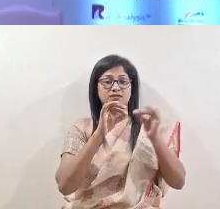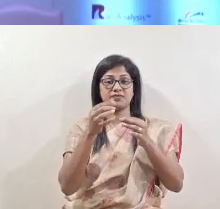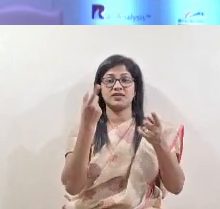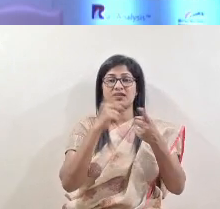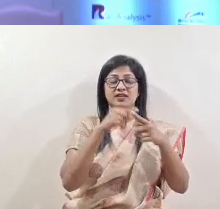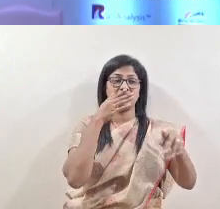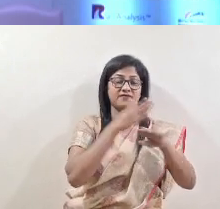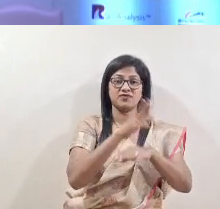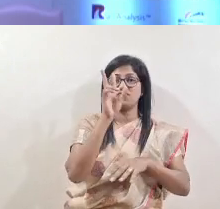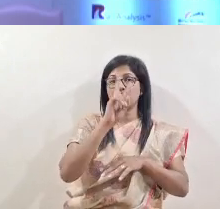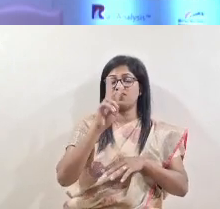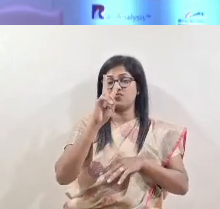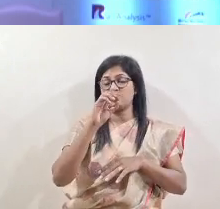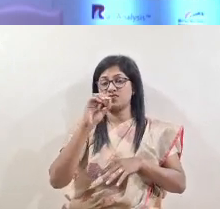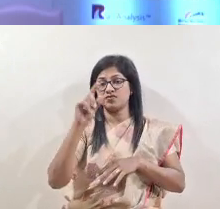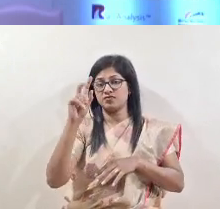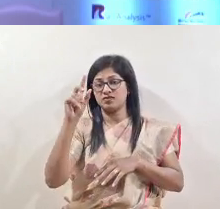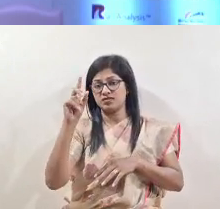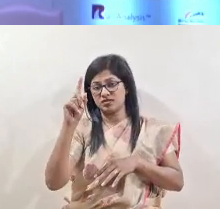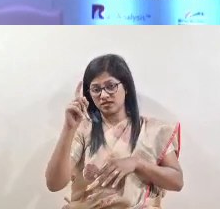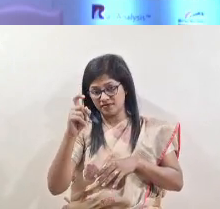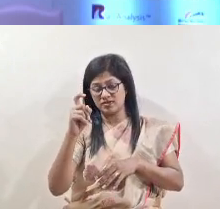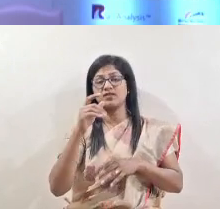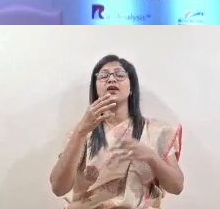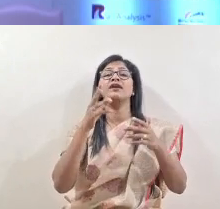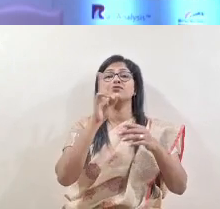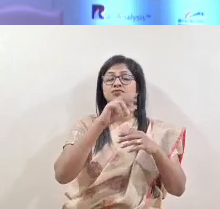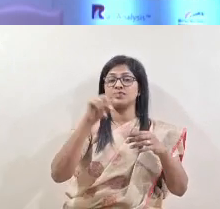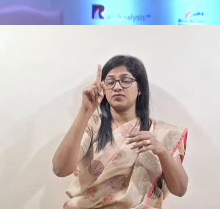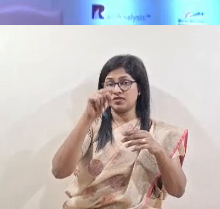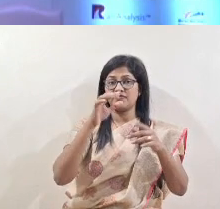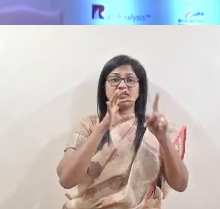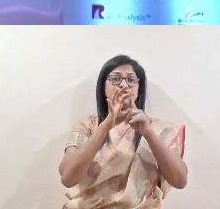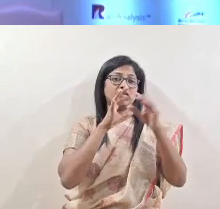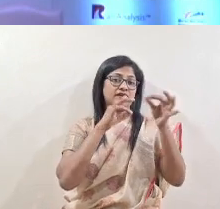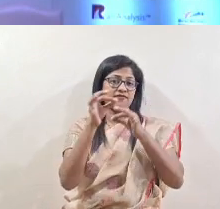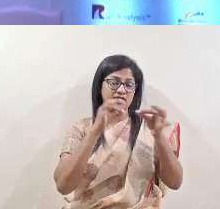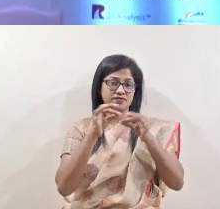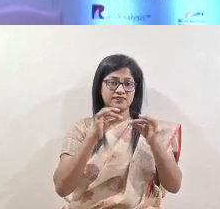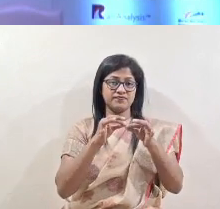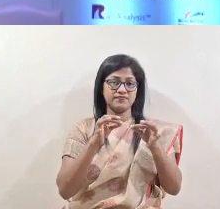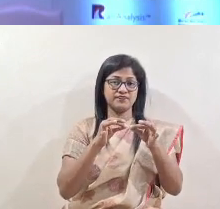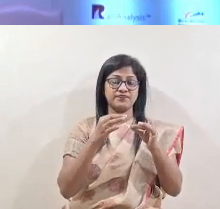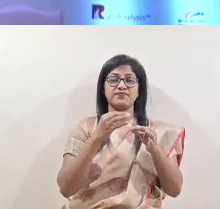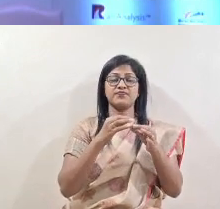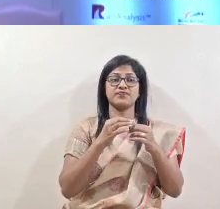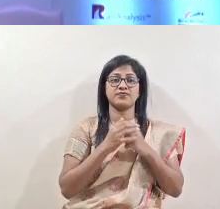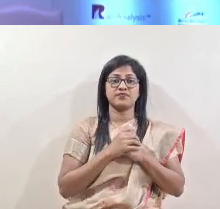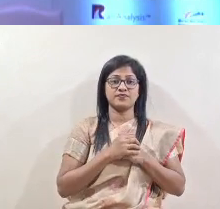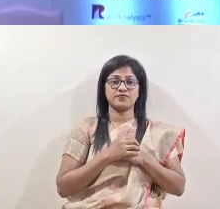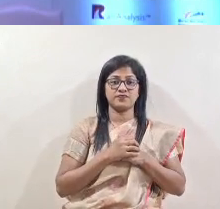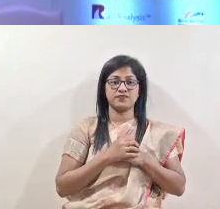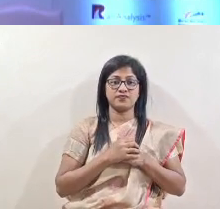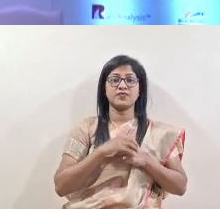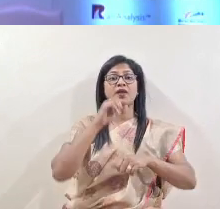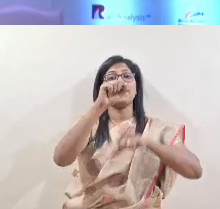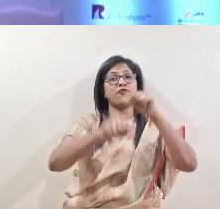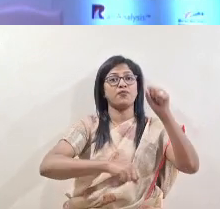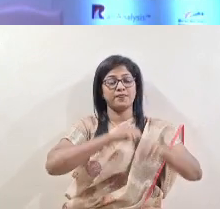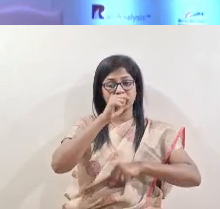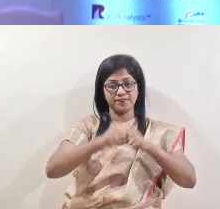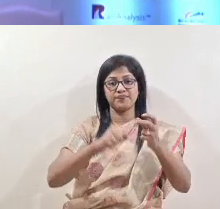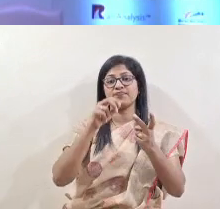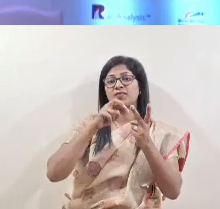year 2007, and then again in the year 2017 they provided the definition that VRUs are the